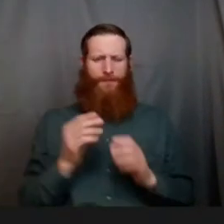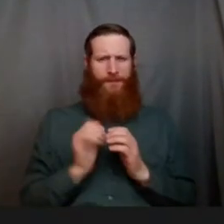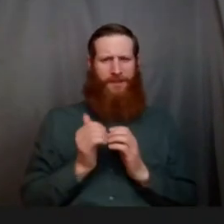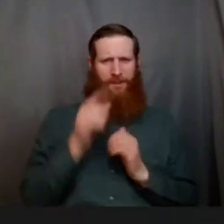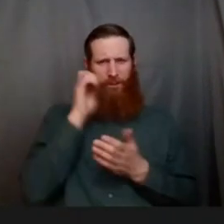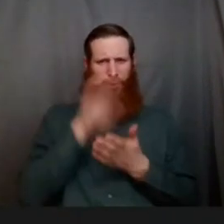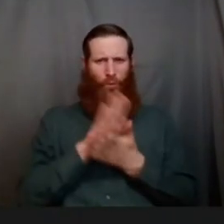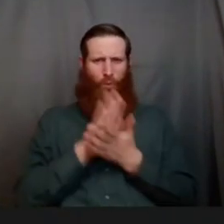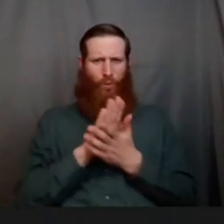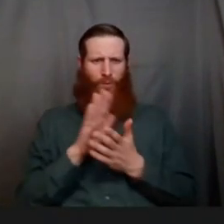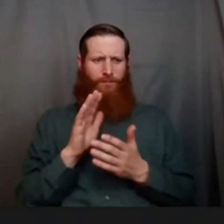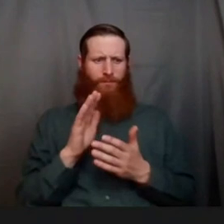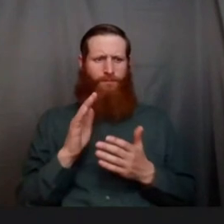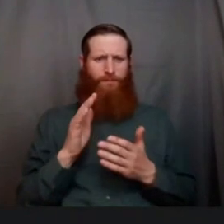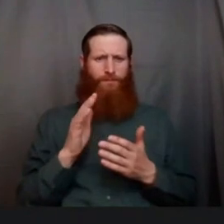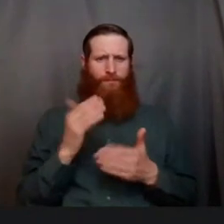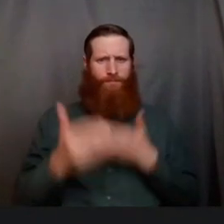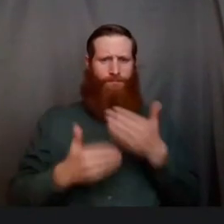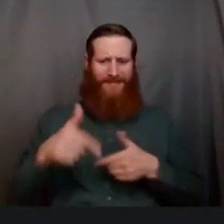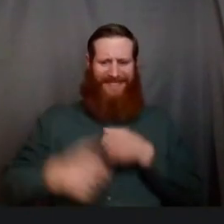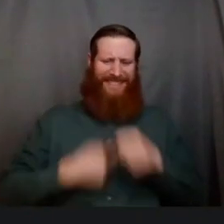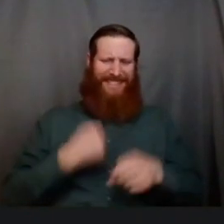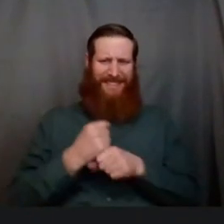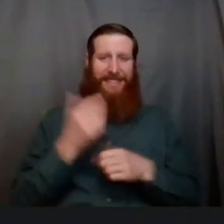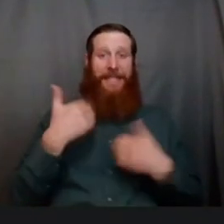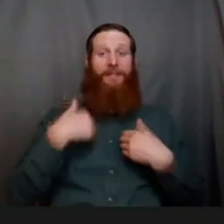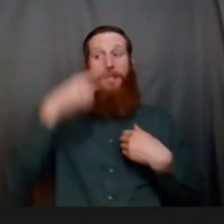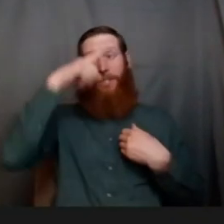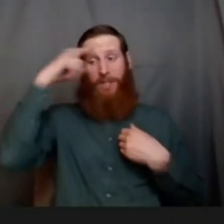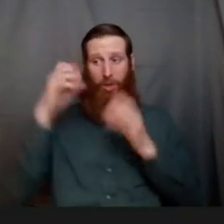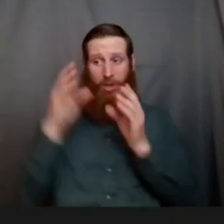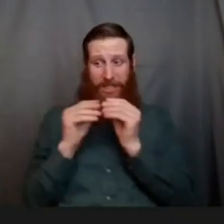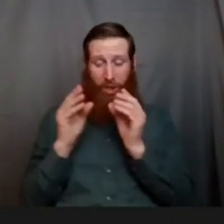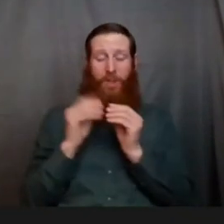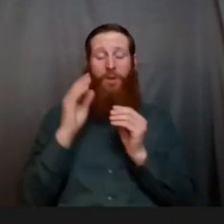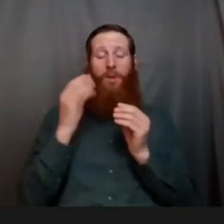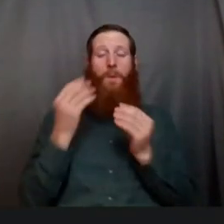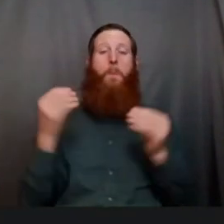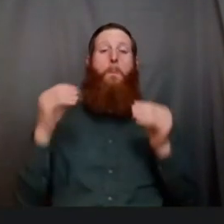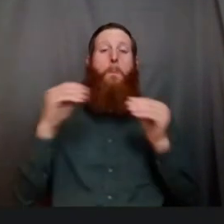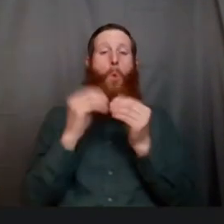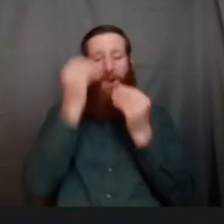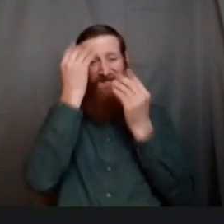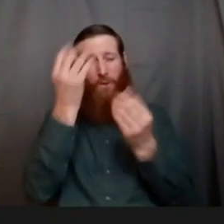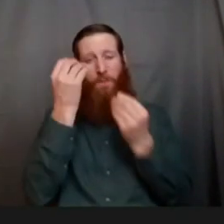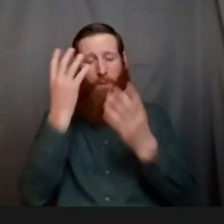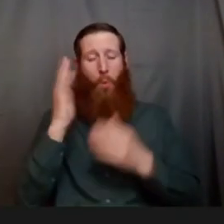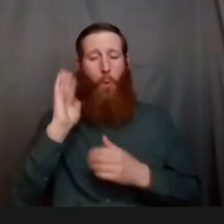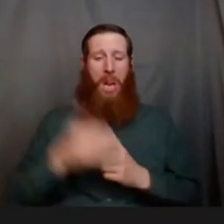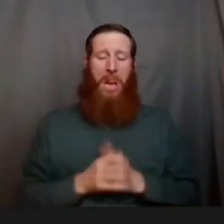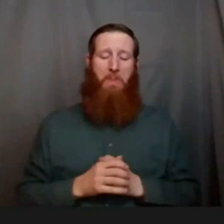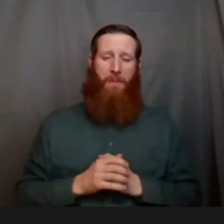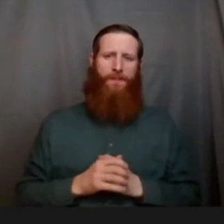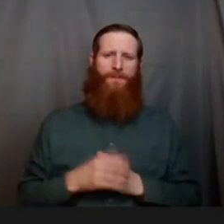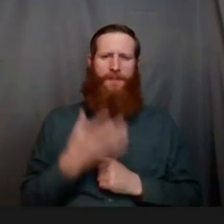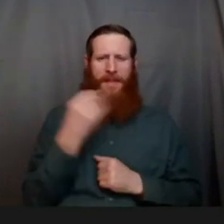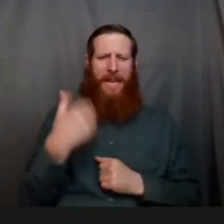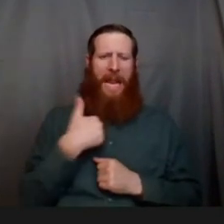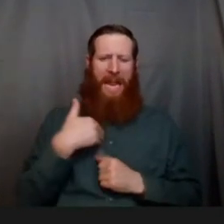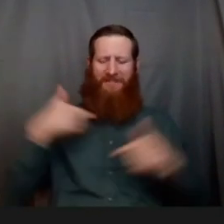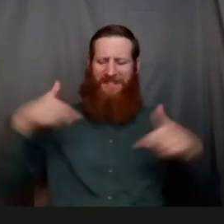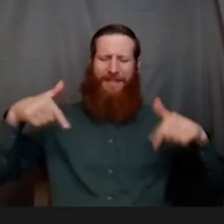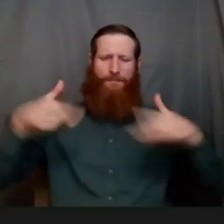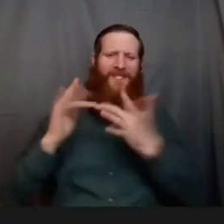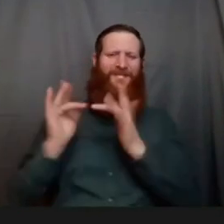this year. And so there will be summer sessions and more information about that. And I believe that we can probably have another one of these virtual meetings when